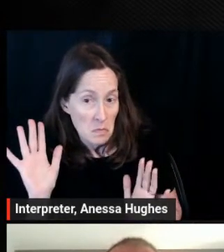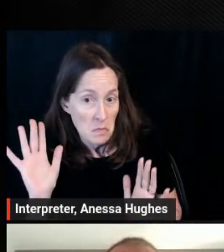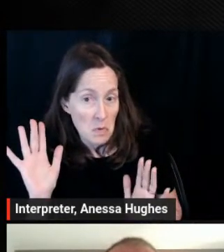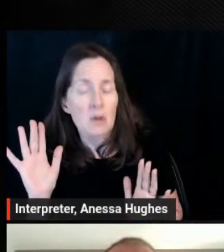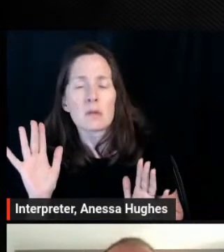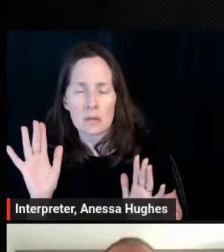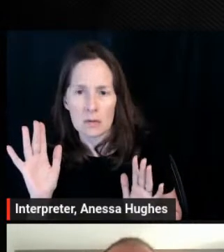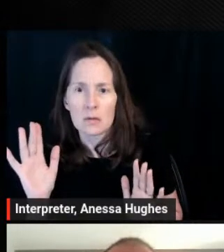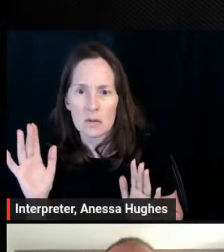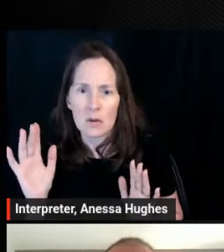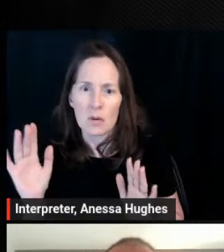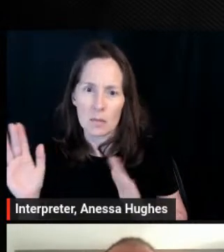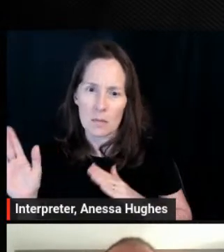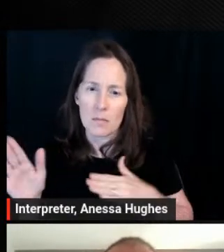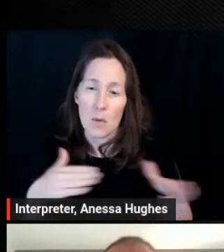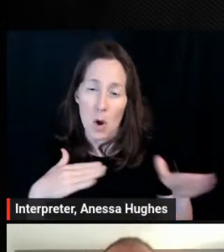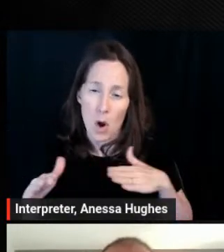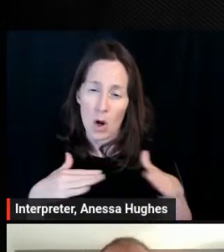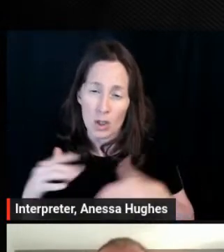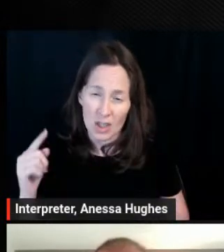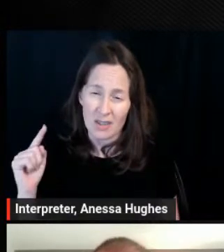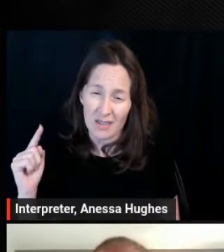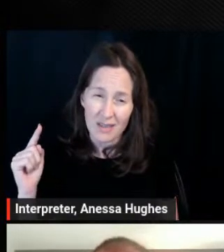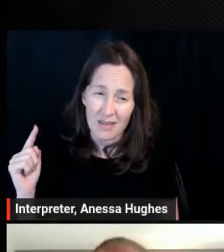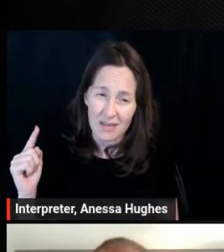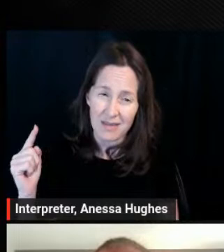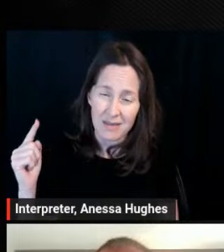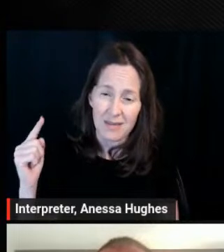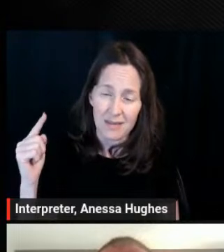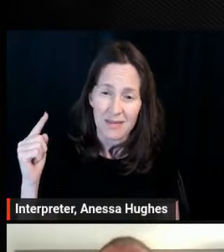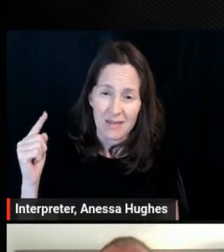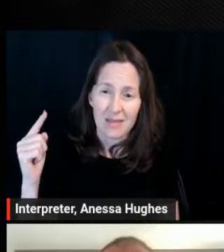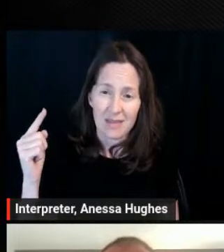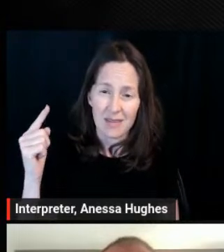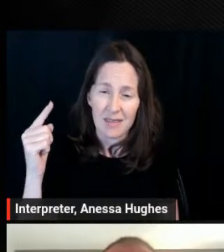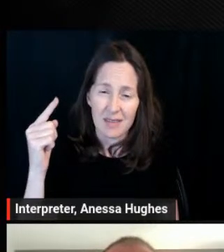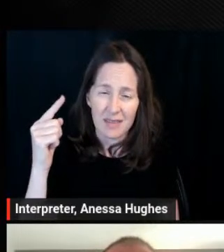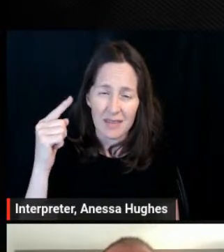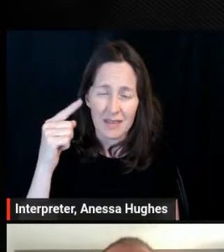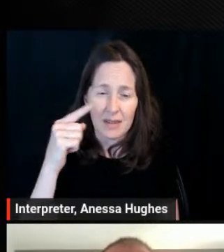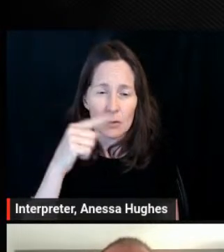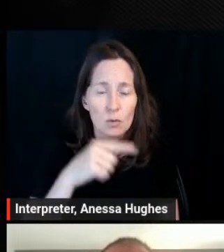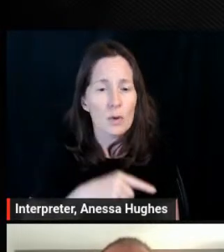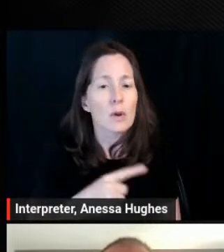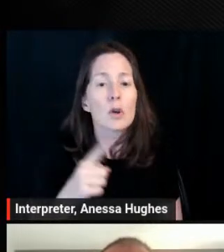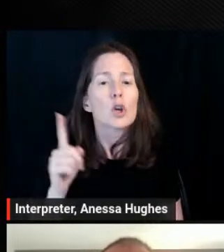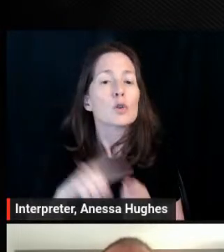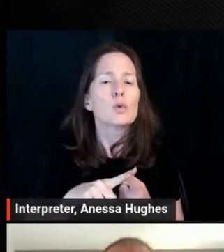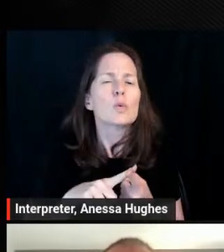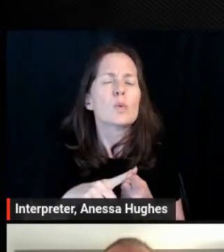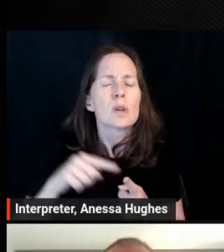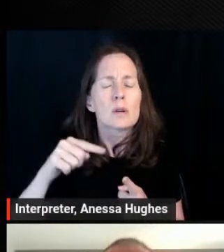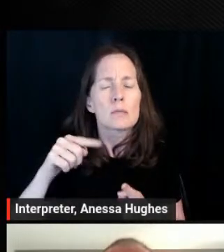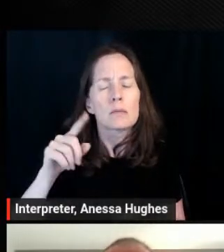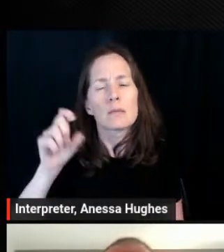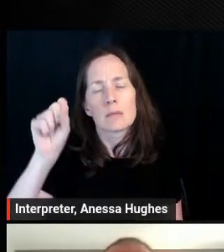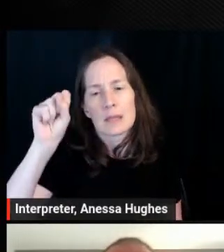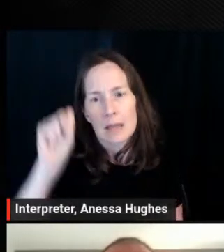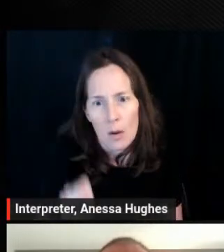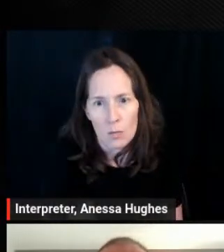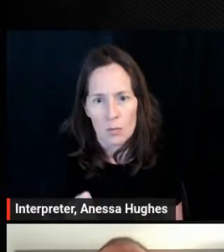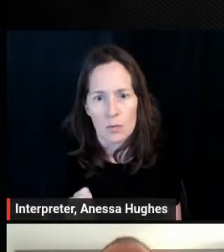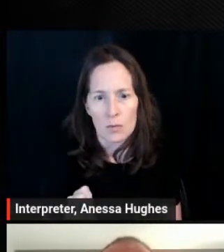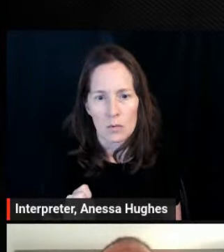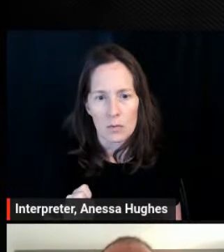and halfway across this vast continent towards the Deep South, where they tried to